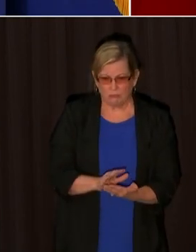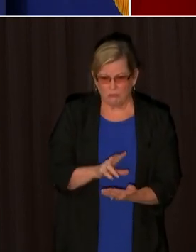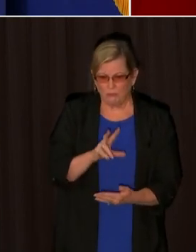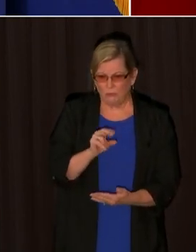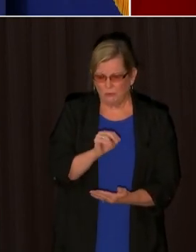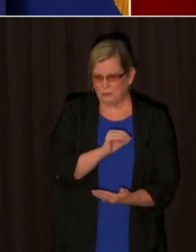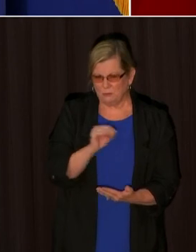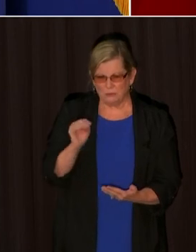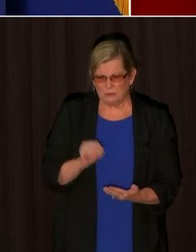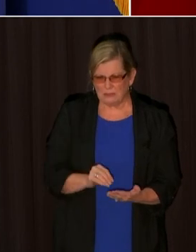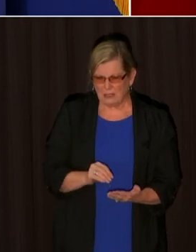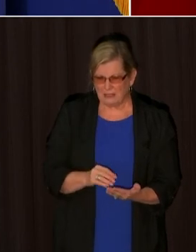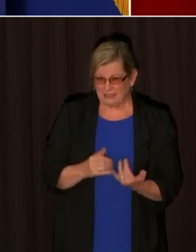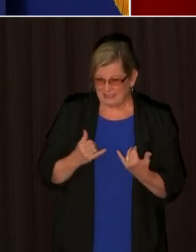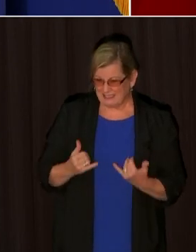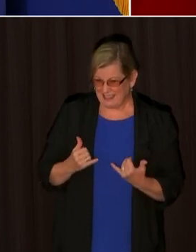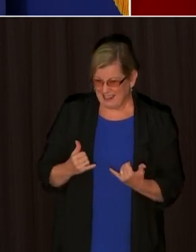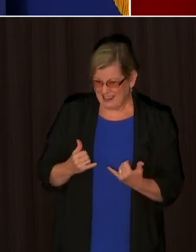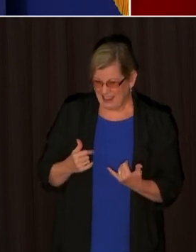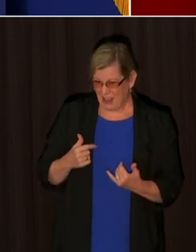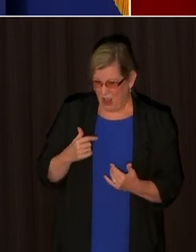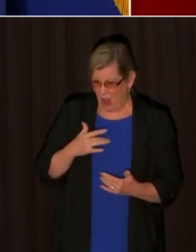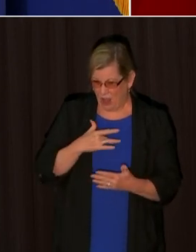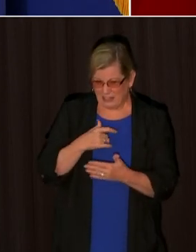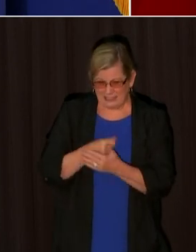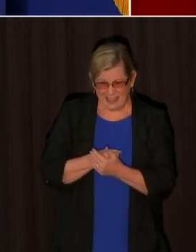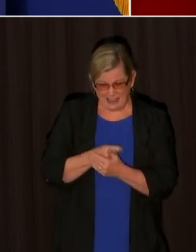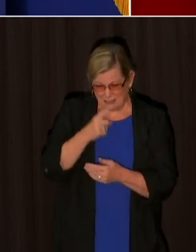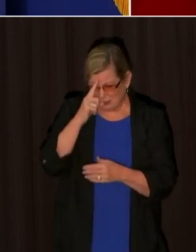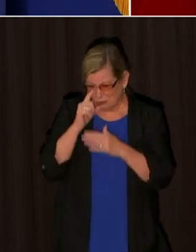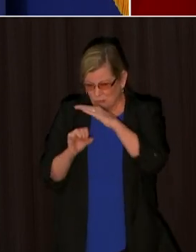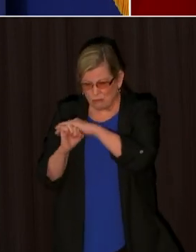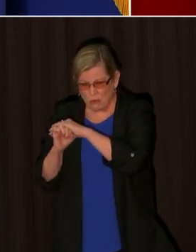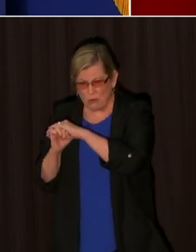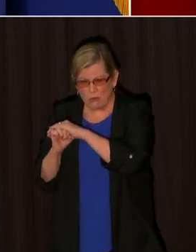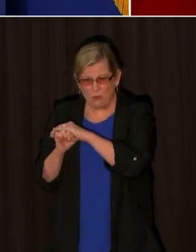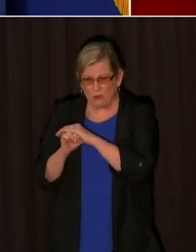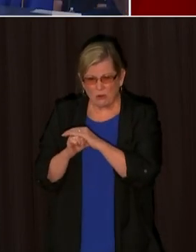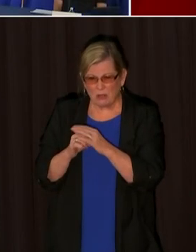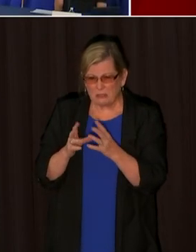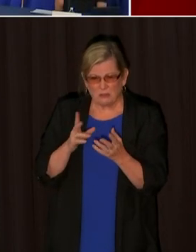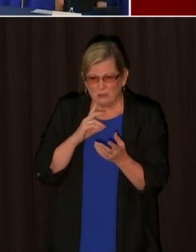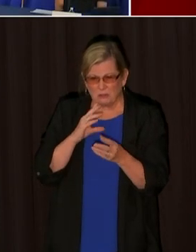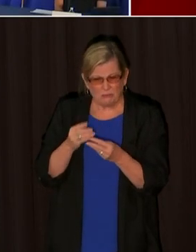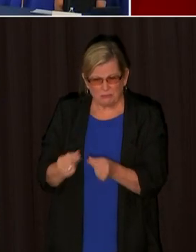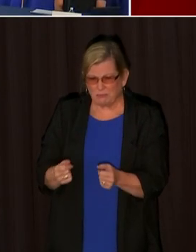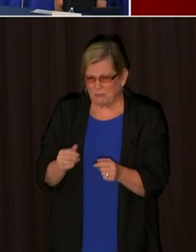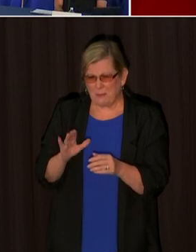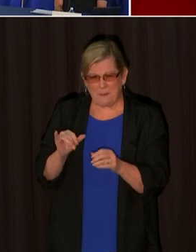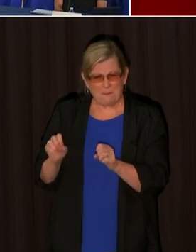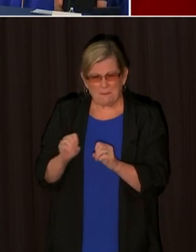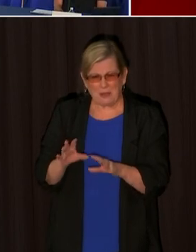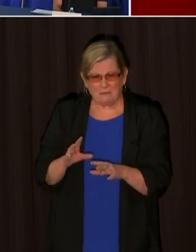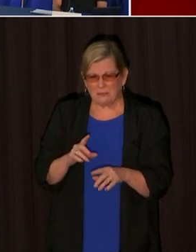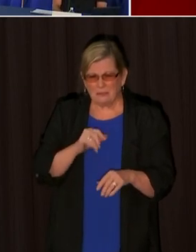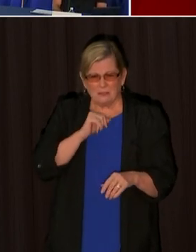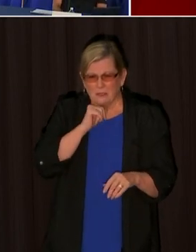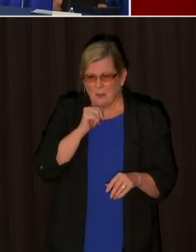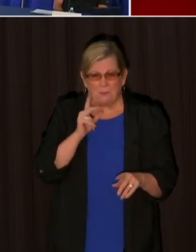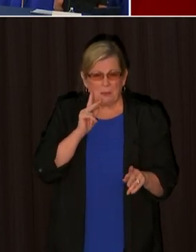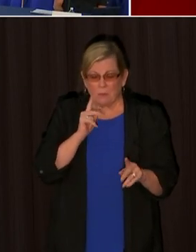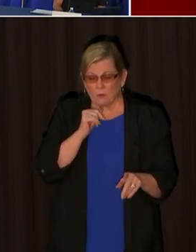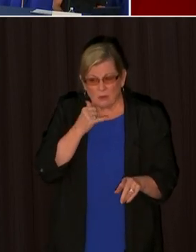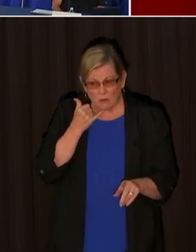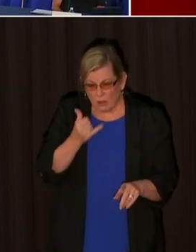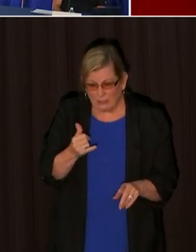cases. And I would just like to reiterate to your point with respect to, is this a unique situation